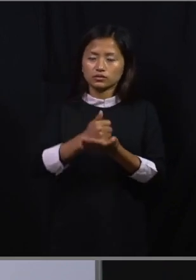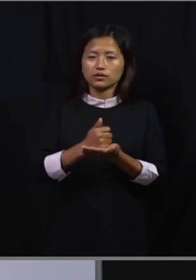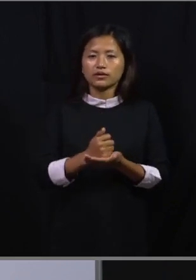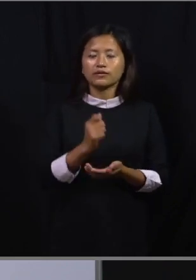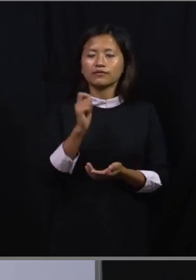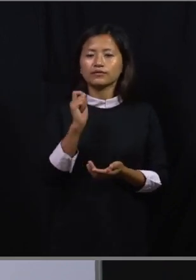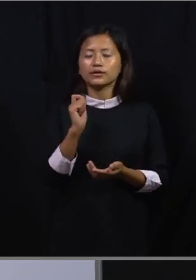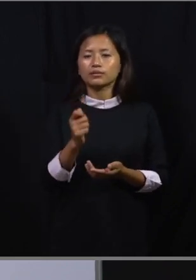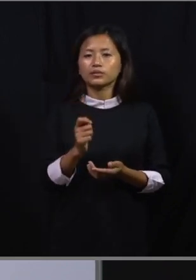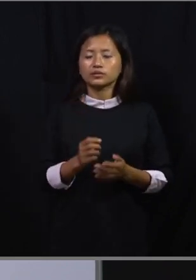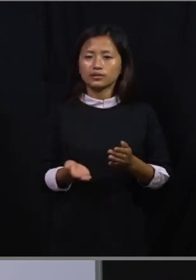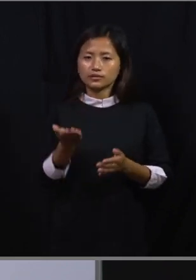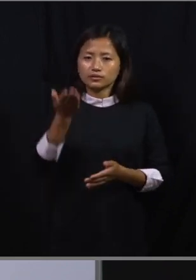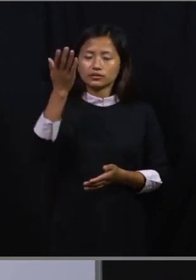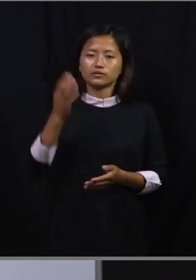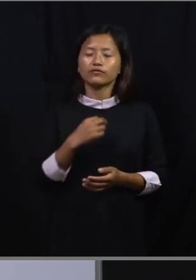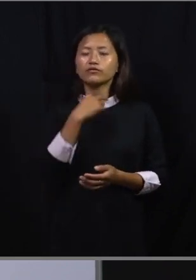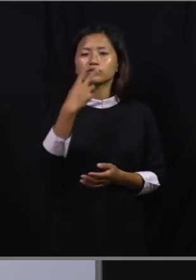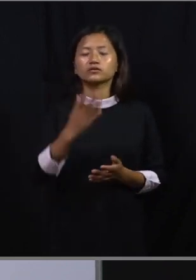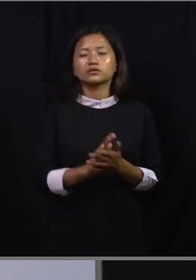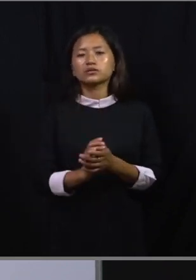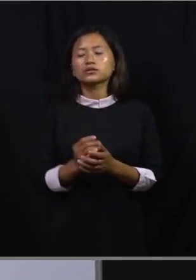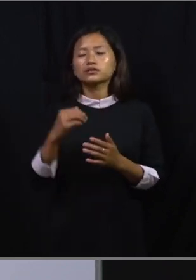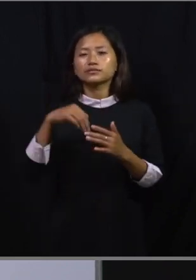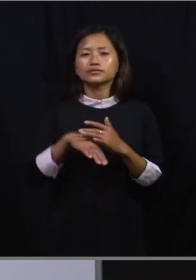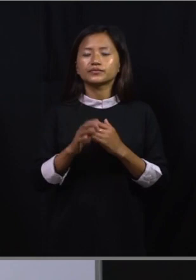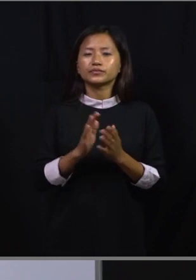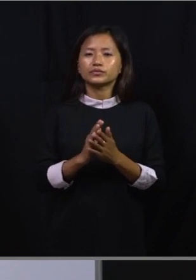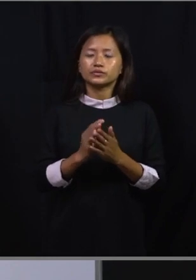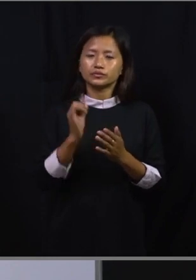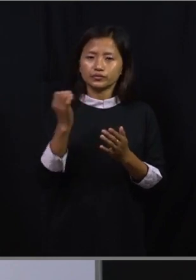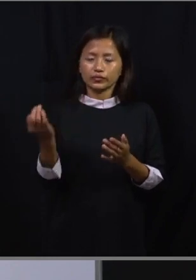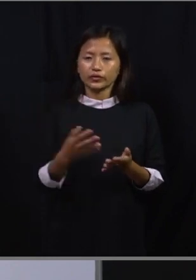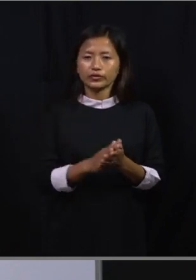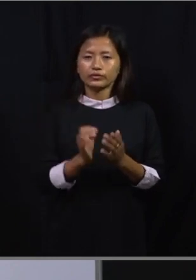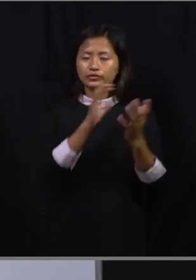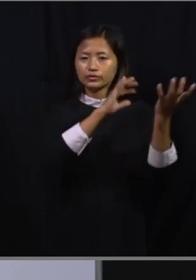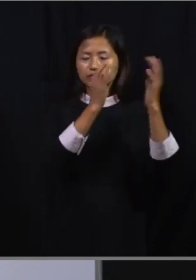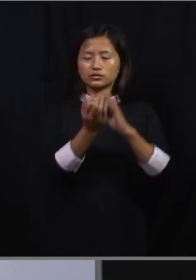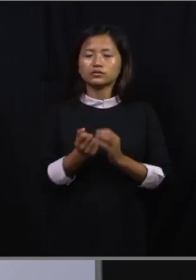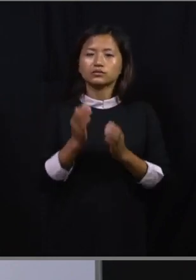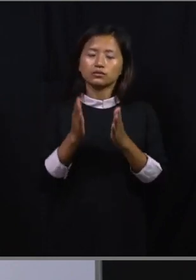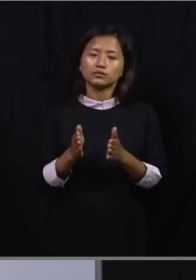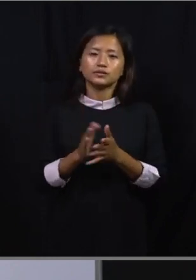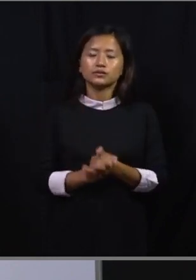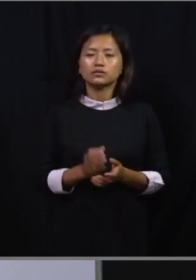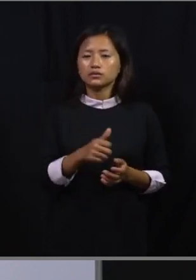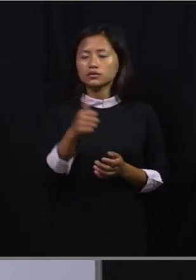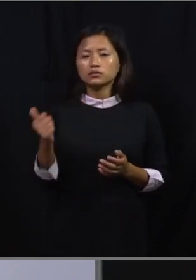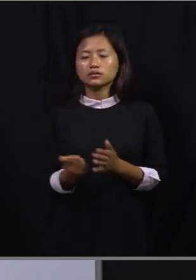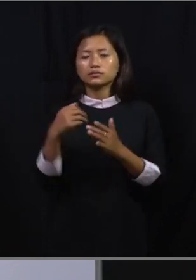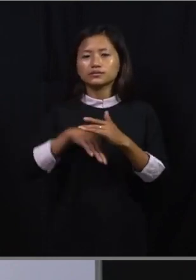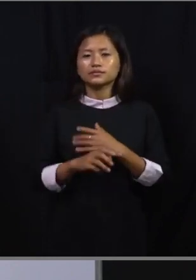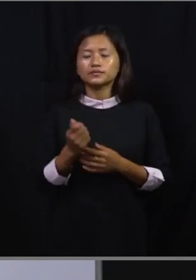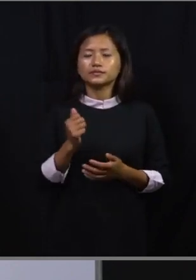have an increasing voice in this, okay, new international economic order. The other point under